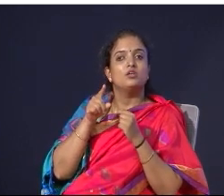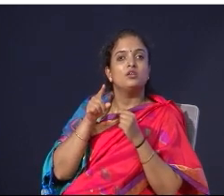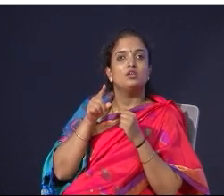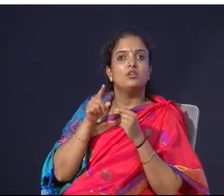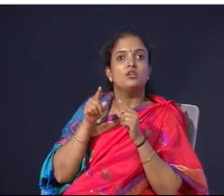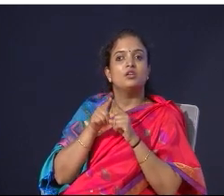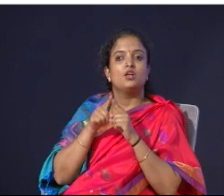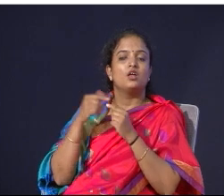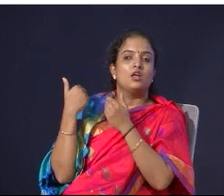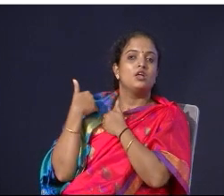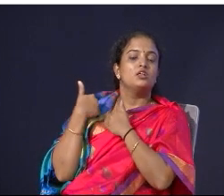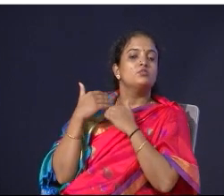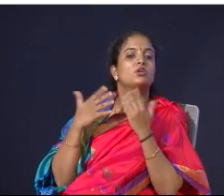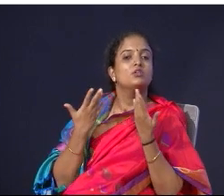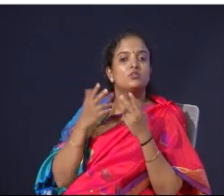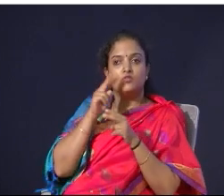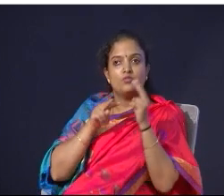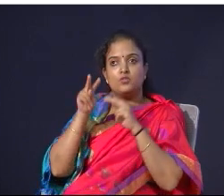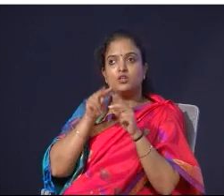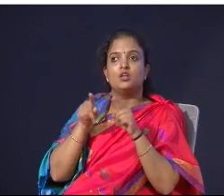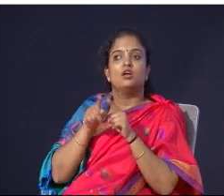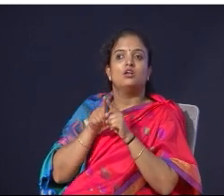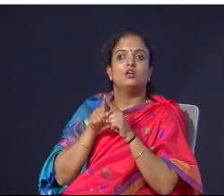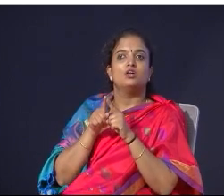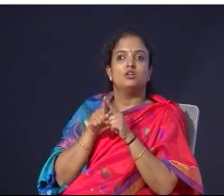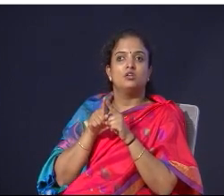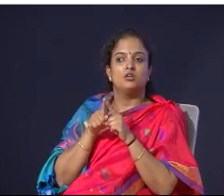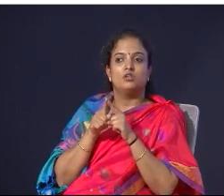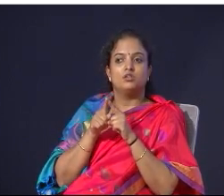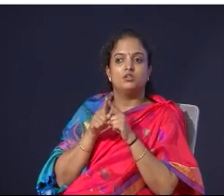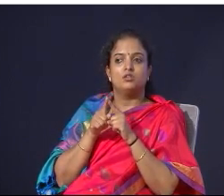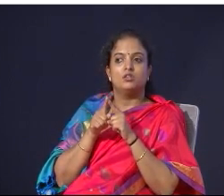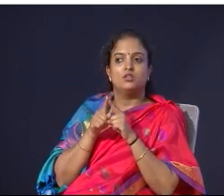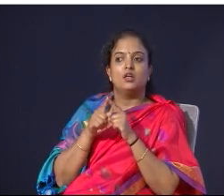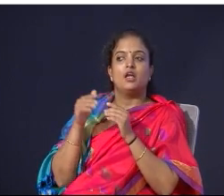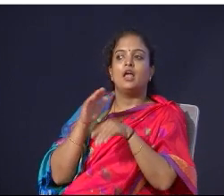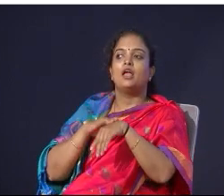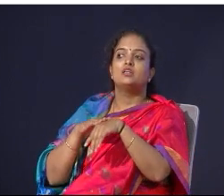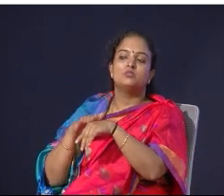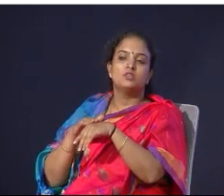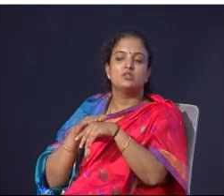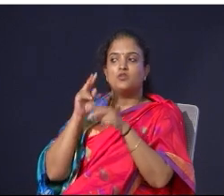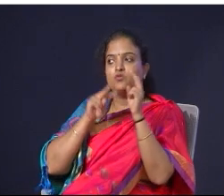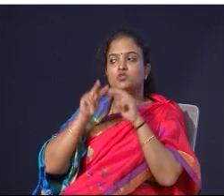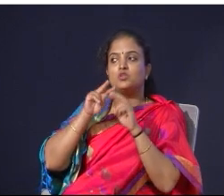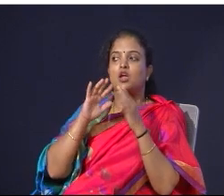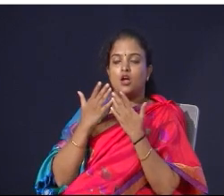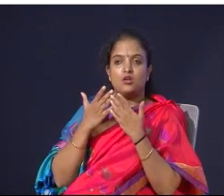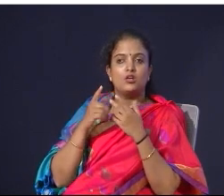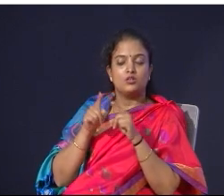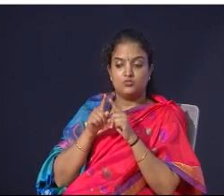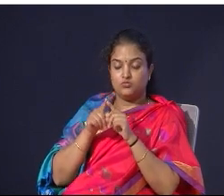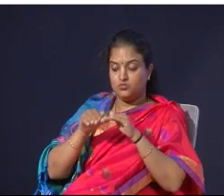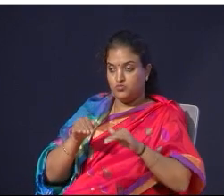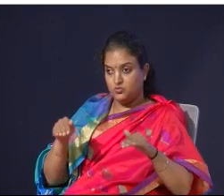is responsible for vision will remain underdeveloped unless stimulation and visual experiences are provided. How efficiently the